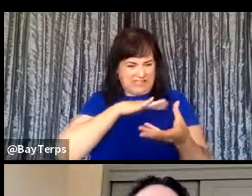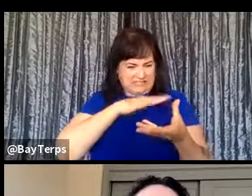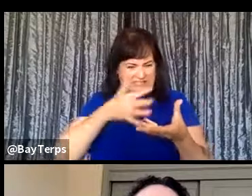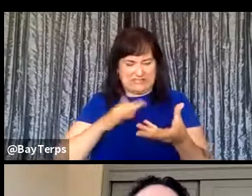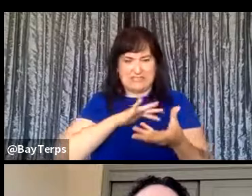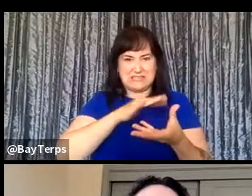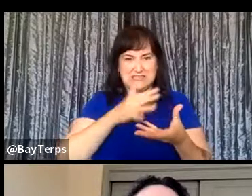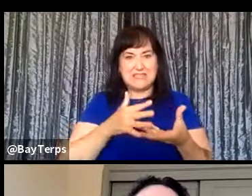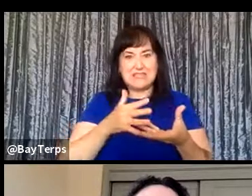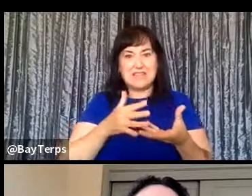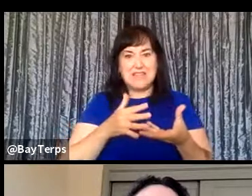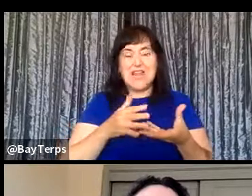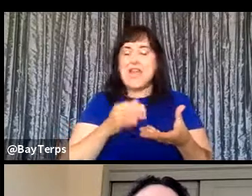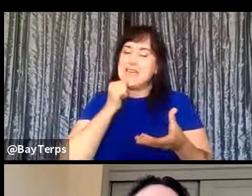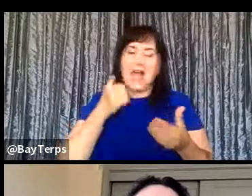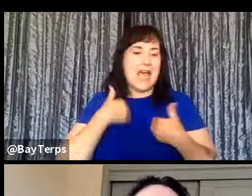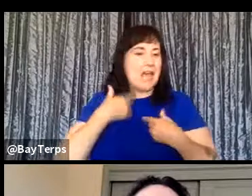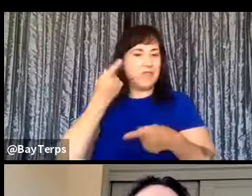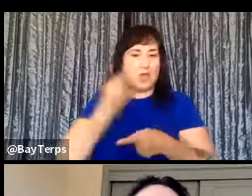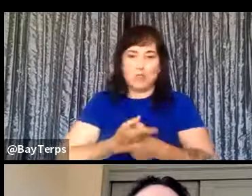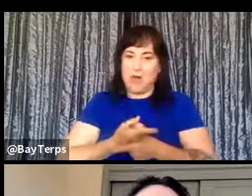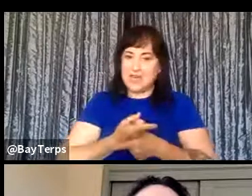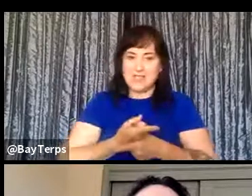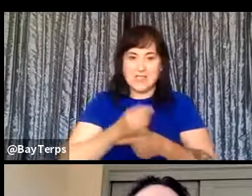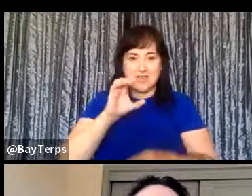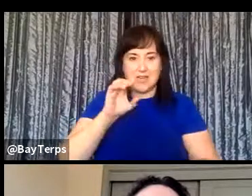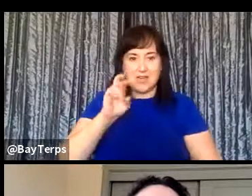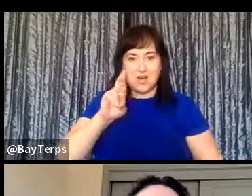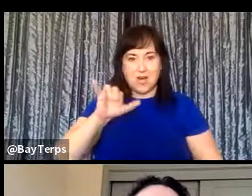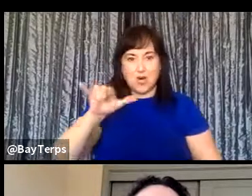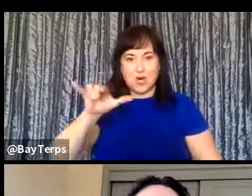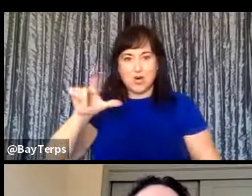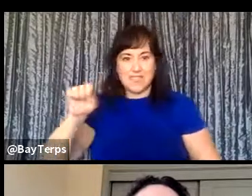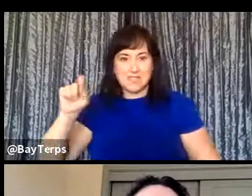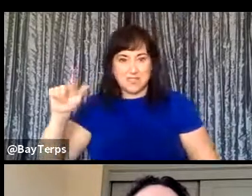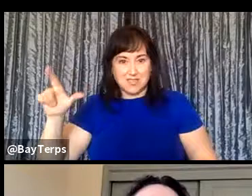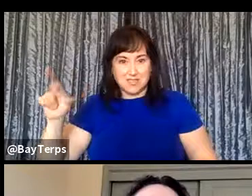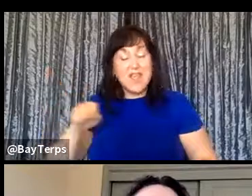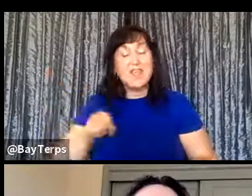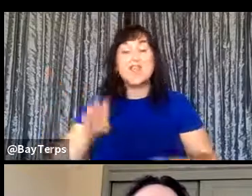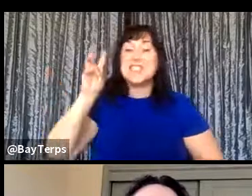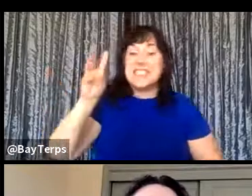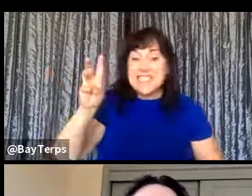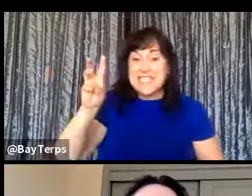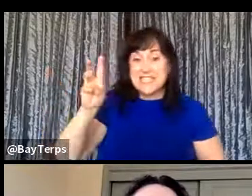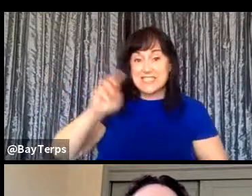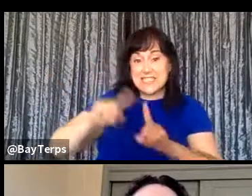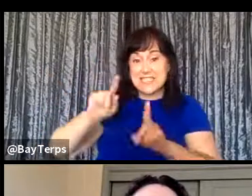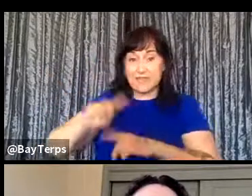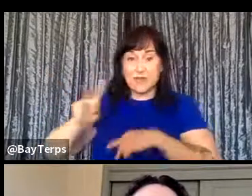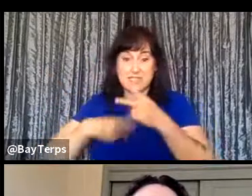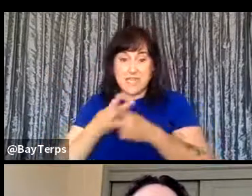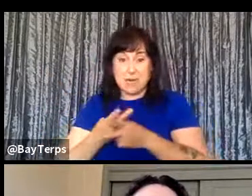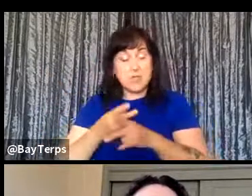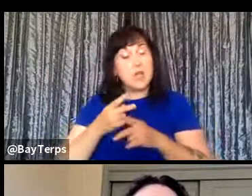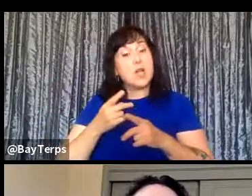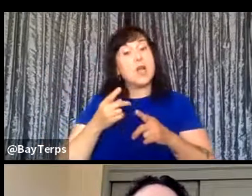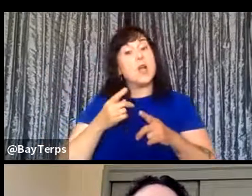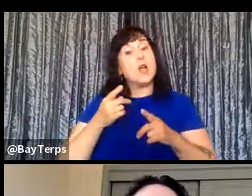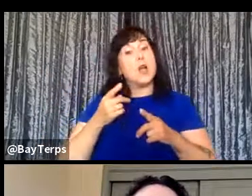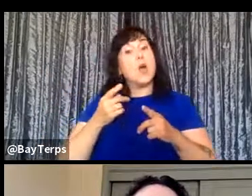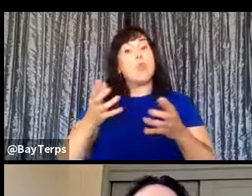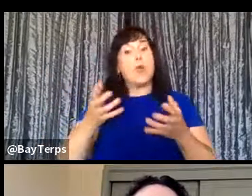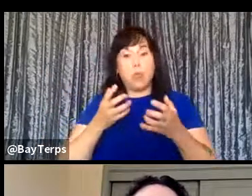of cocoa butter crystals in there. There's 1, 2, 3, 4, 5, 6 different types. What we're after when we have proper chocolate is type